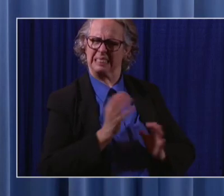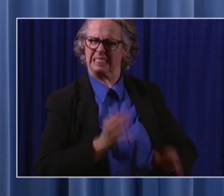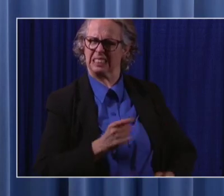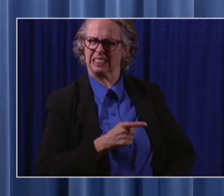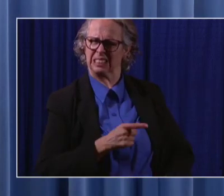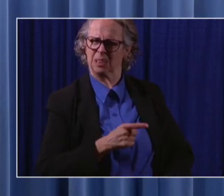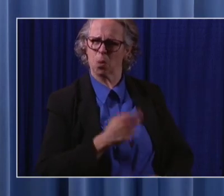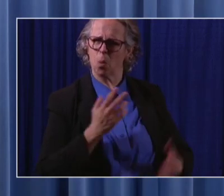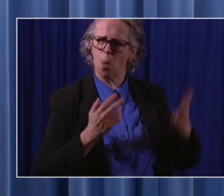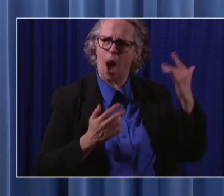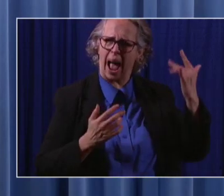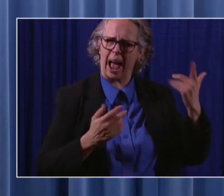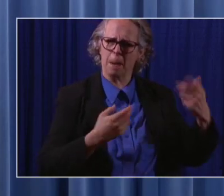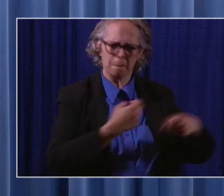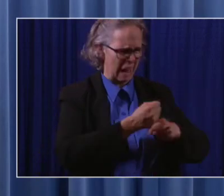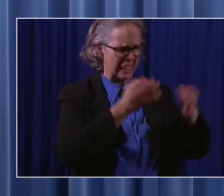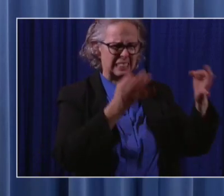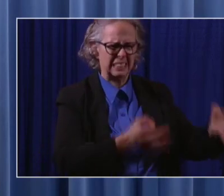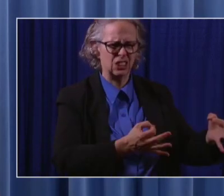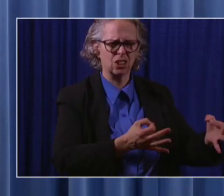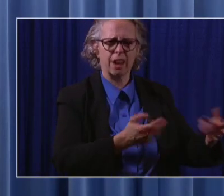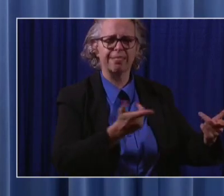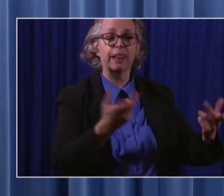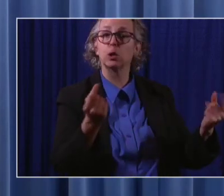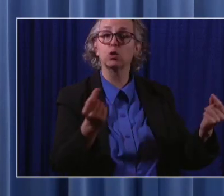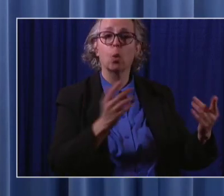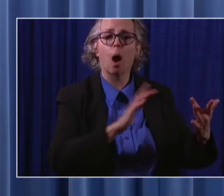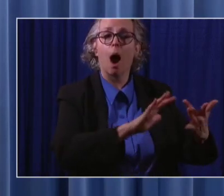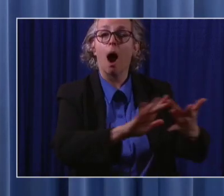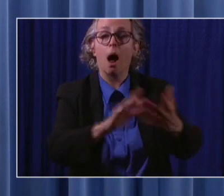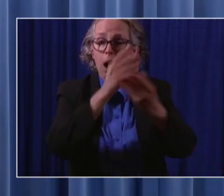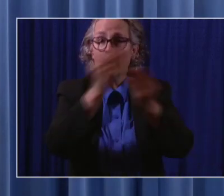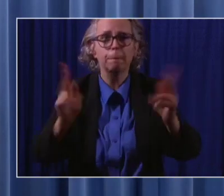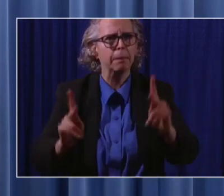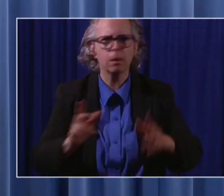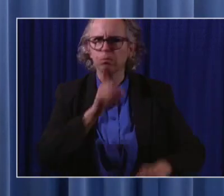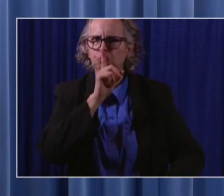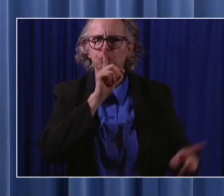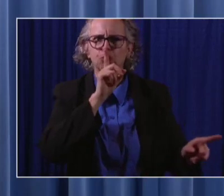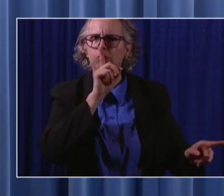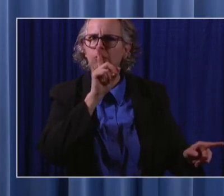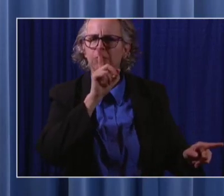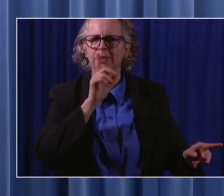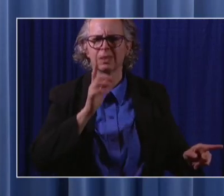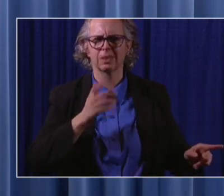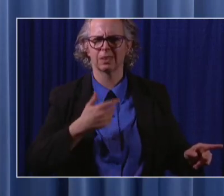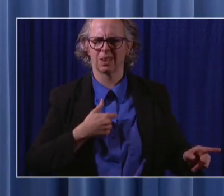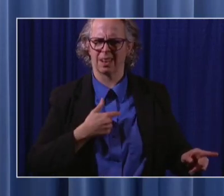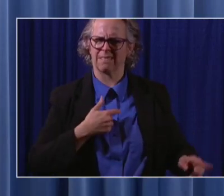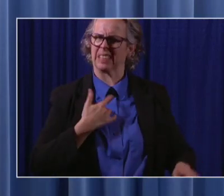the, they had the comment period, but for most Ohioans did not even know that period was going on.